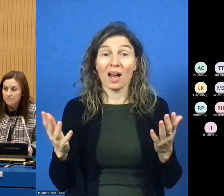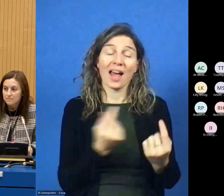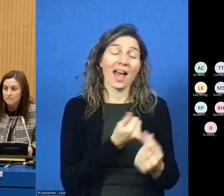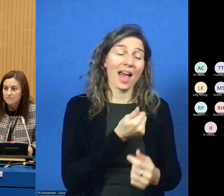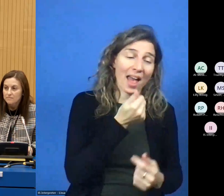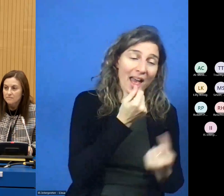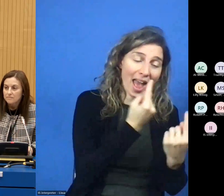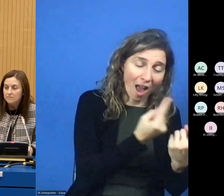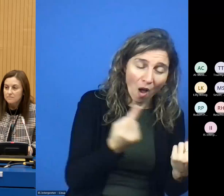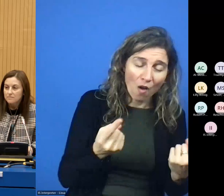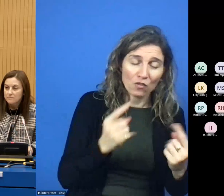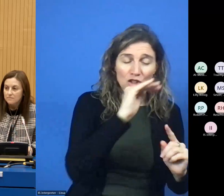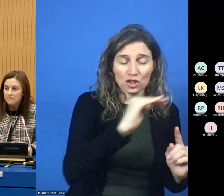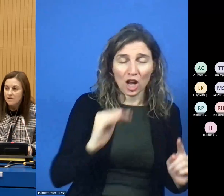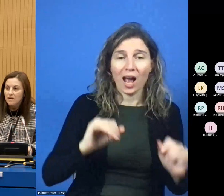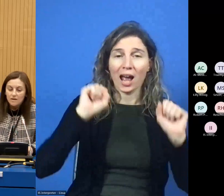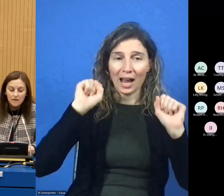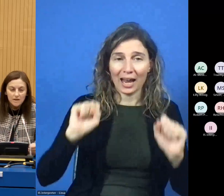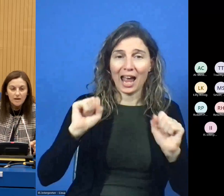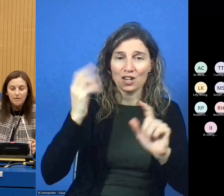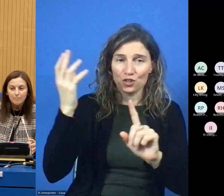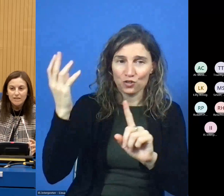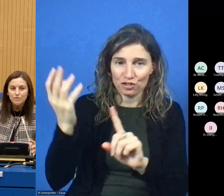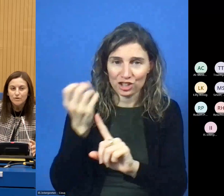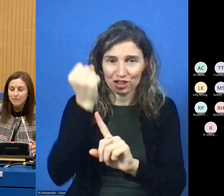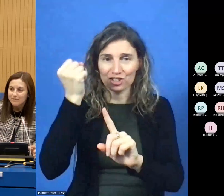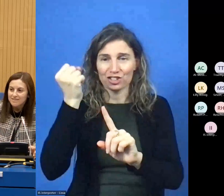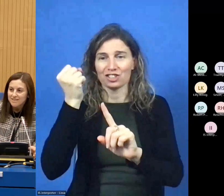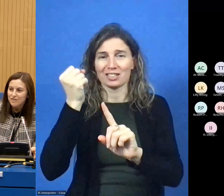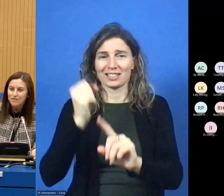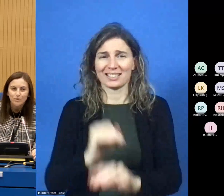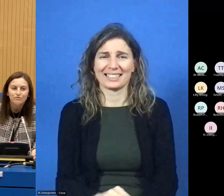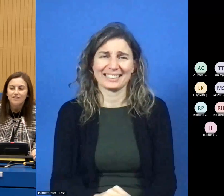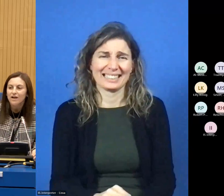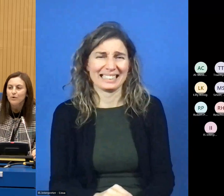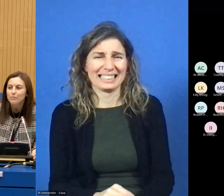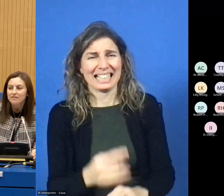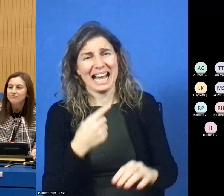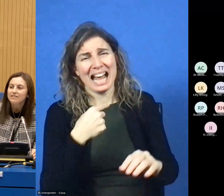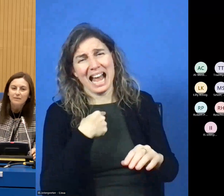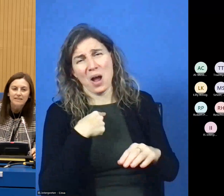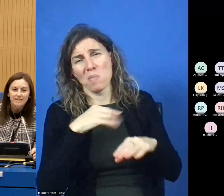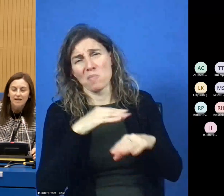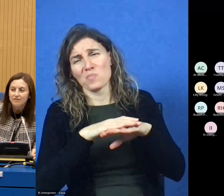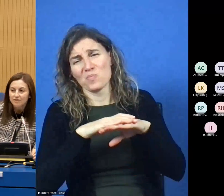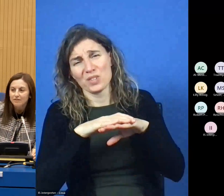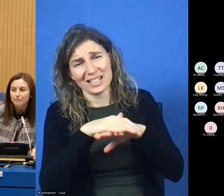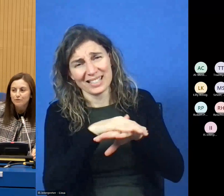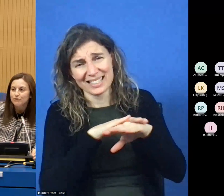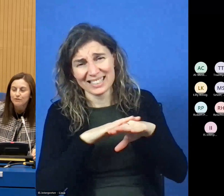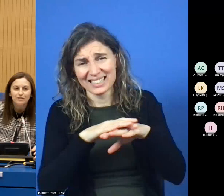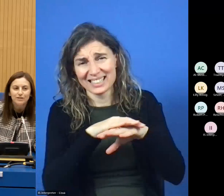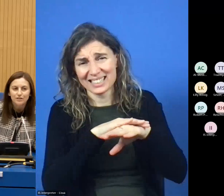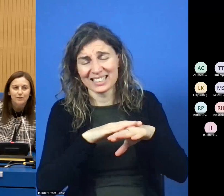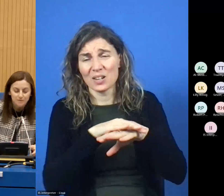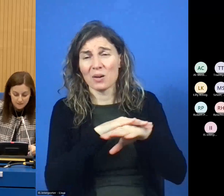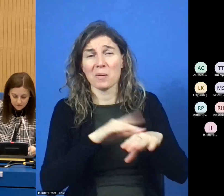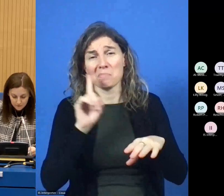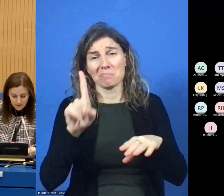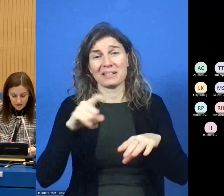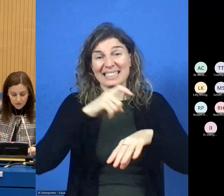happy to hear your answers, please. I'm really sorry, but the session is over now, but definitely we can have a very fruitful